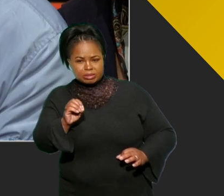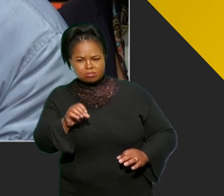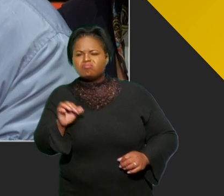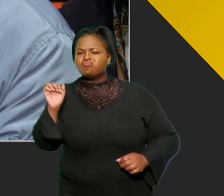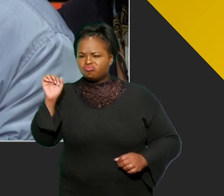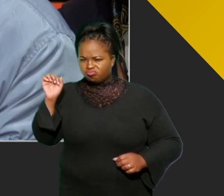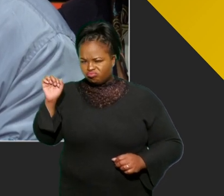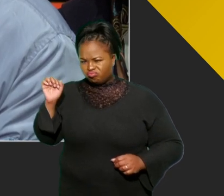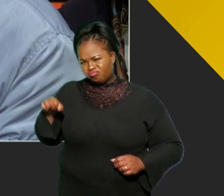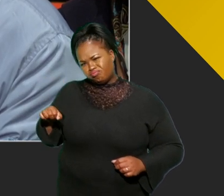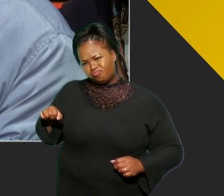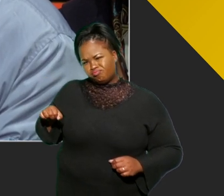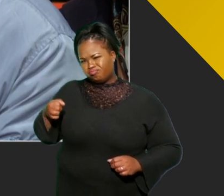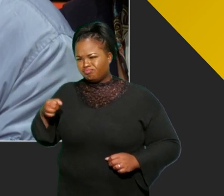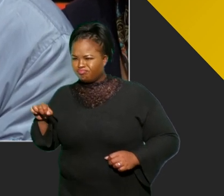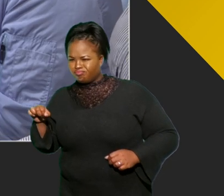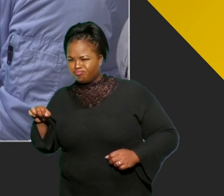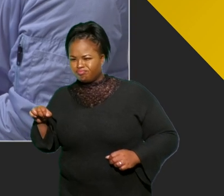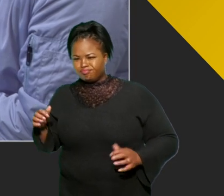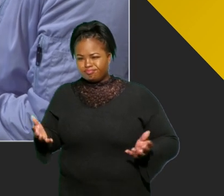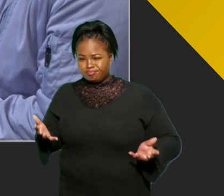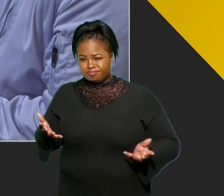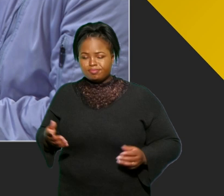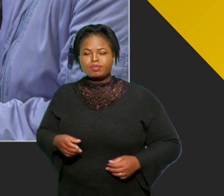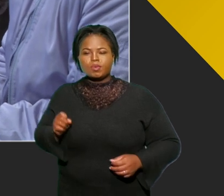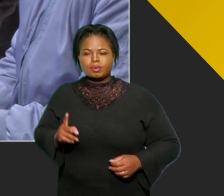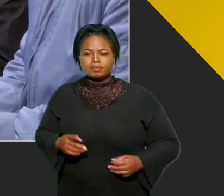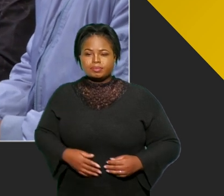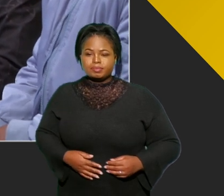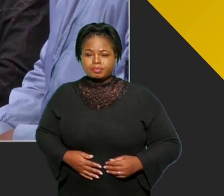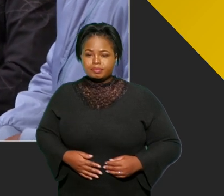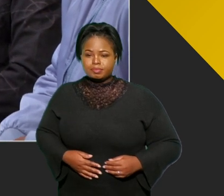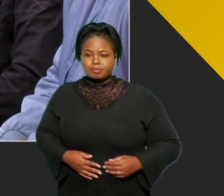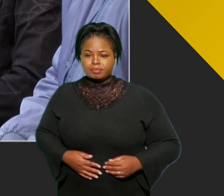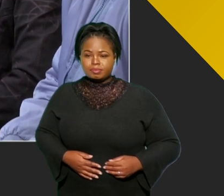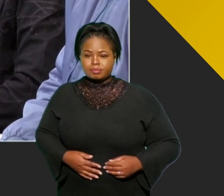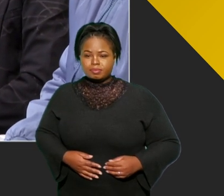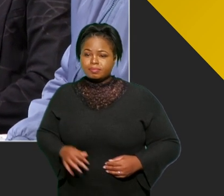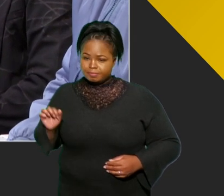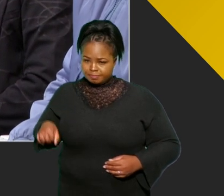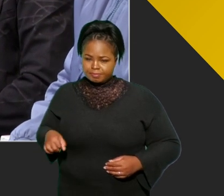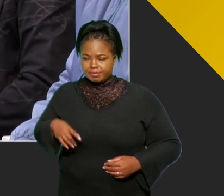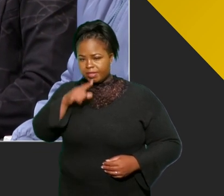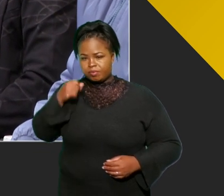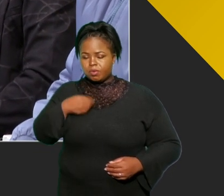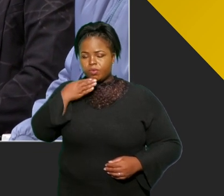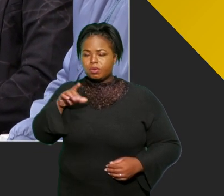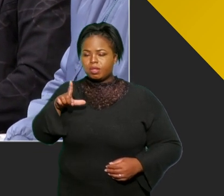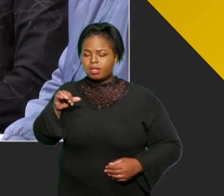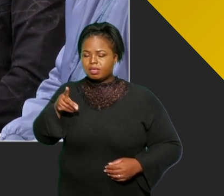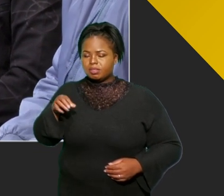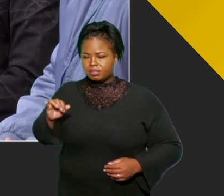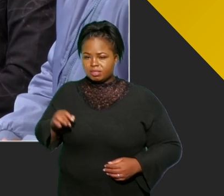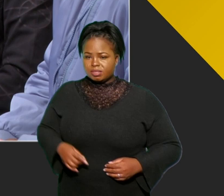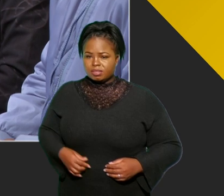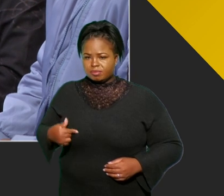It's fair. It's not fair. Okay, so something is a gwena. Yeah, but putwam ikamala mulandi.